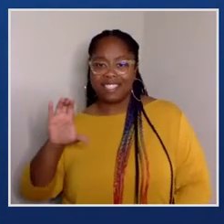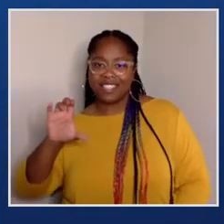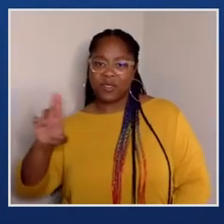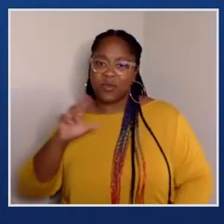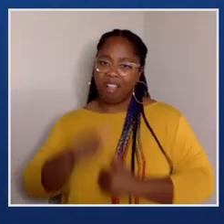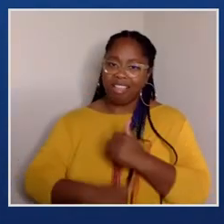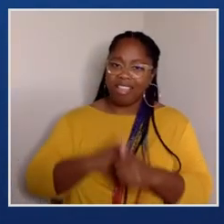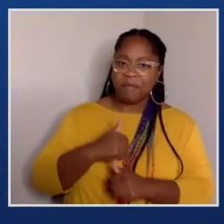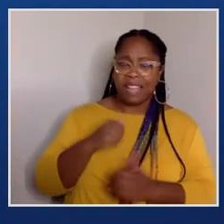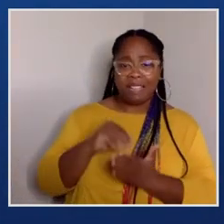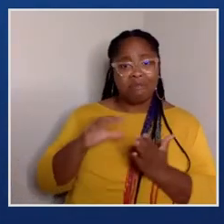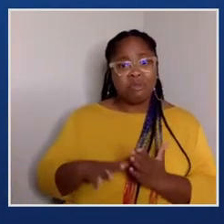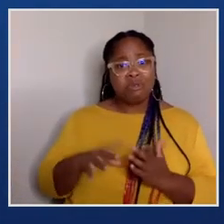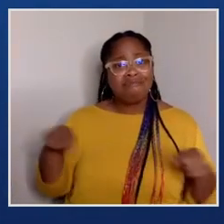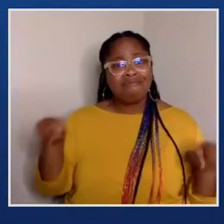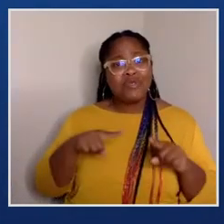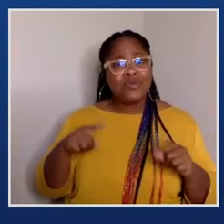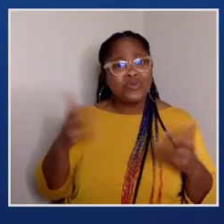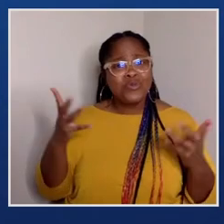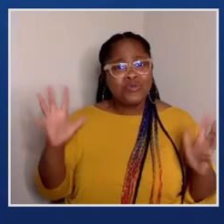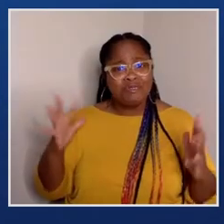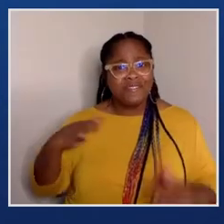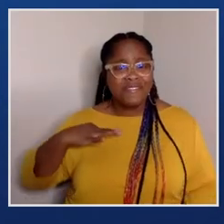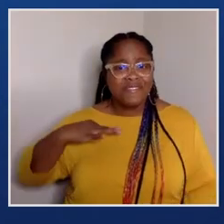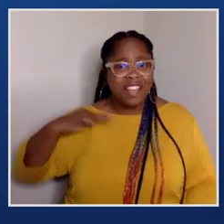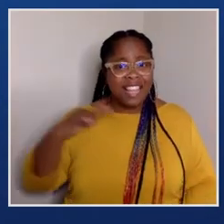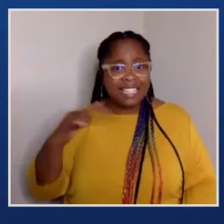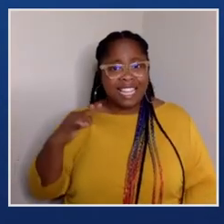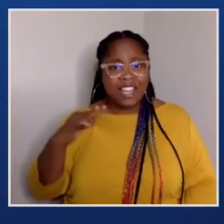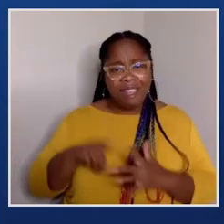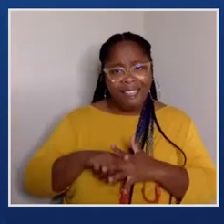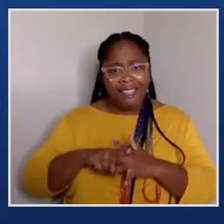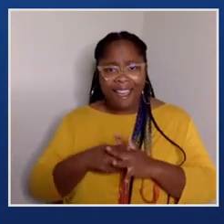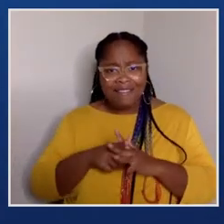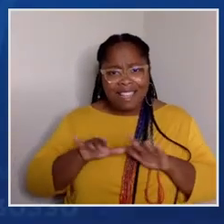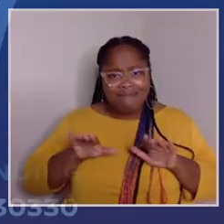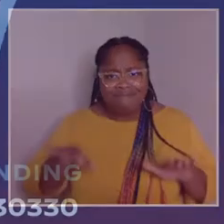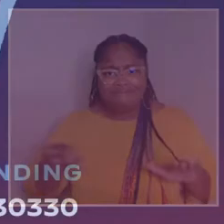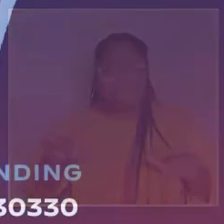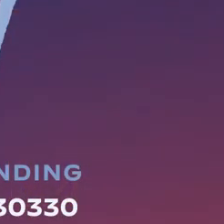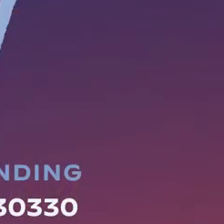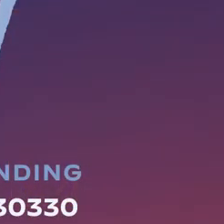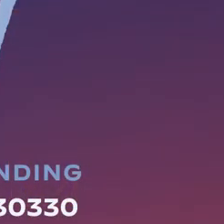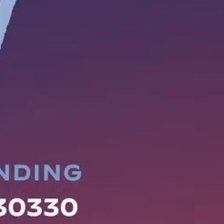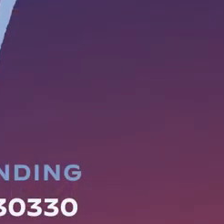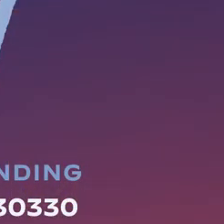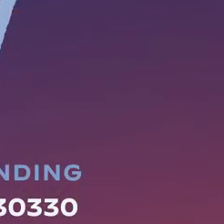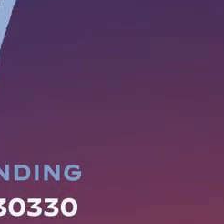students who have been volunteering and activating their communities. That's what you need to do.